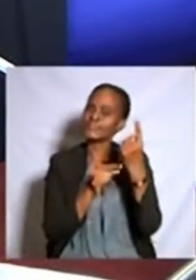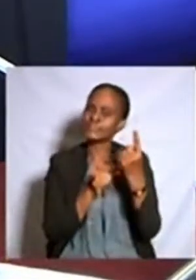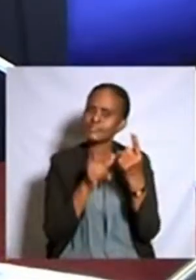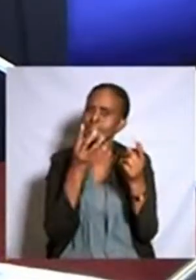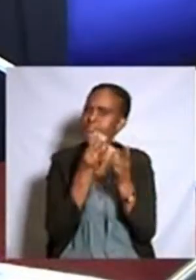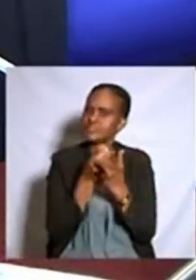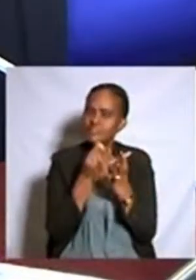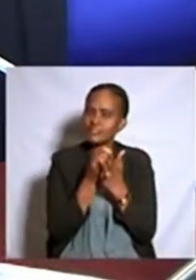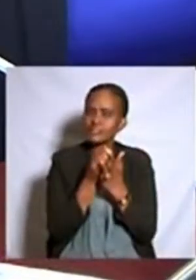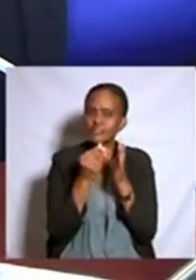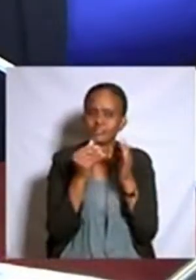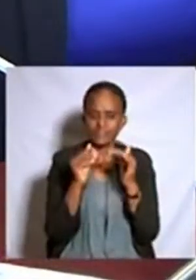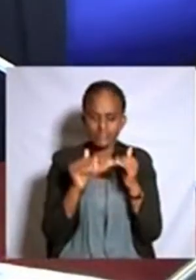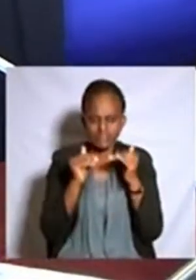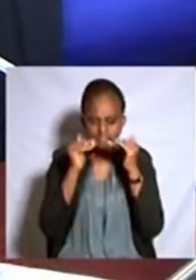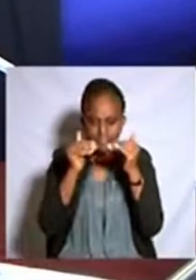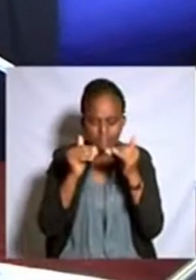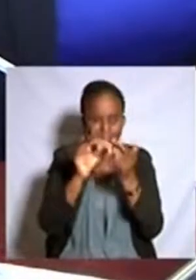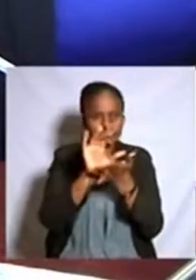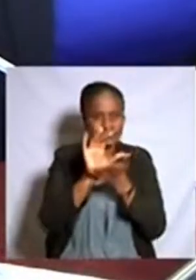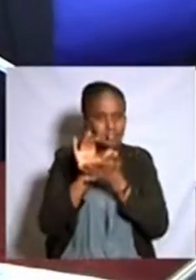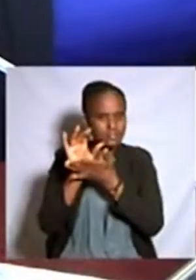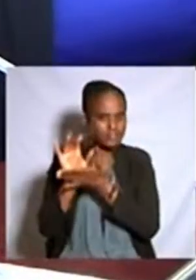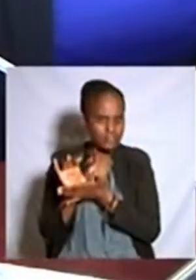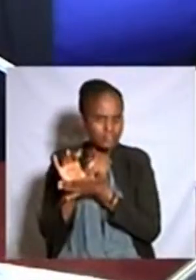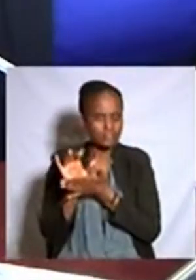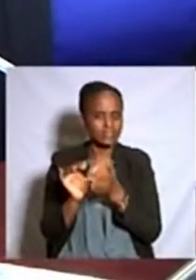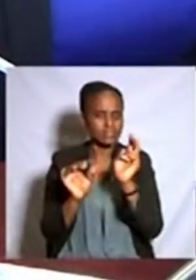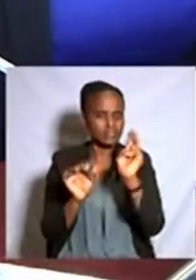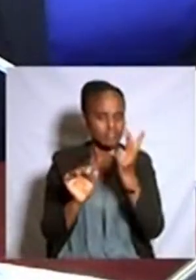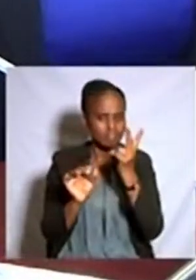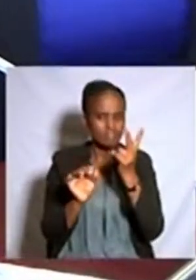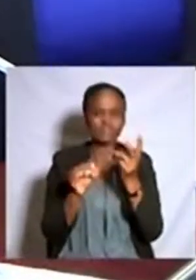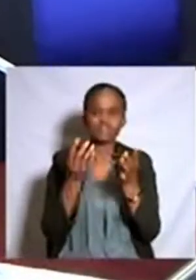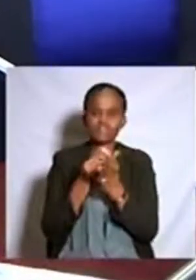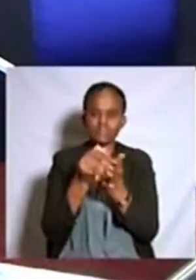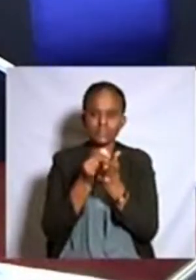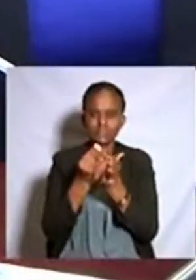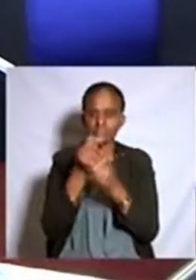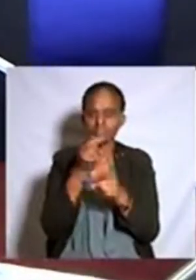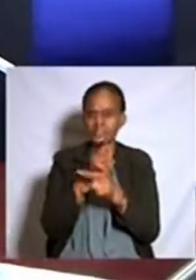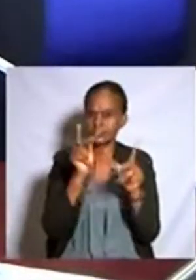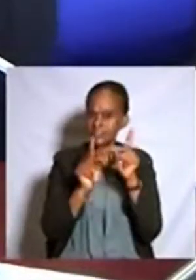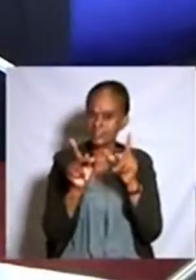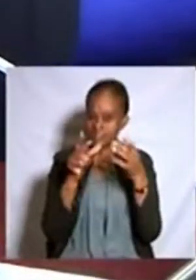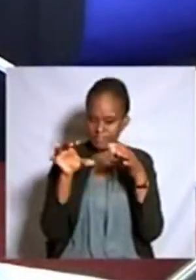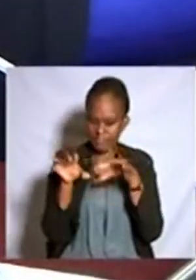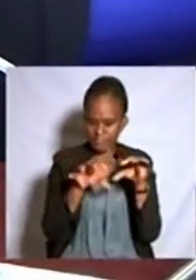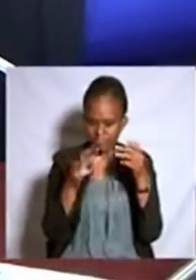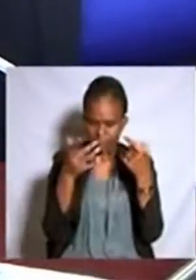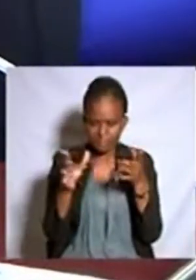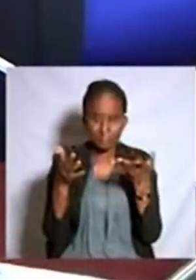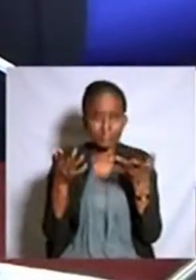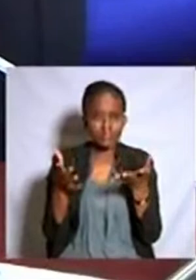are advanced to credit-worthy clients. 2, recoveries from clients are done